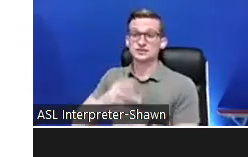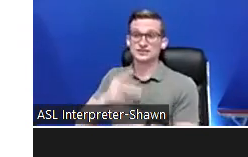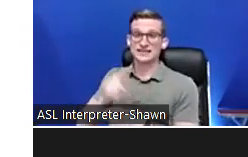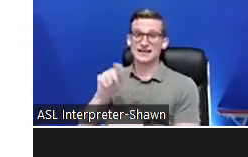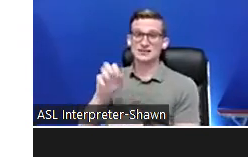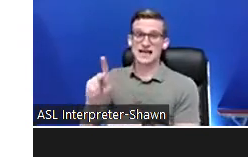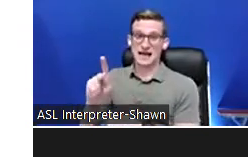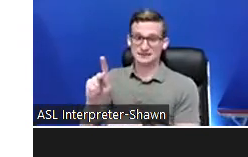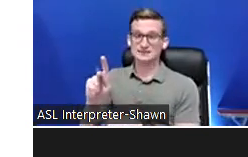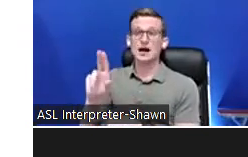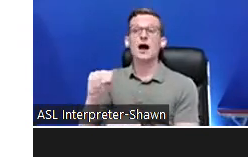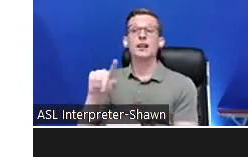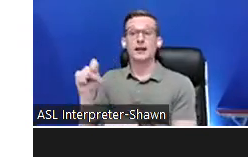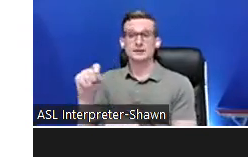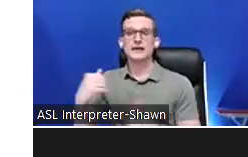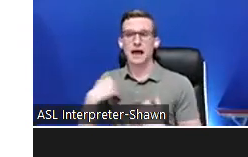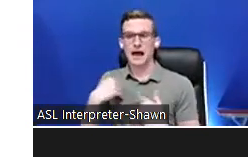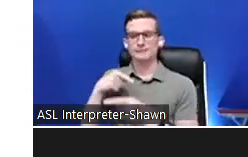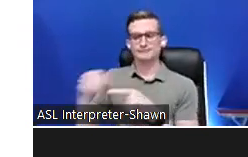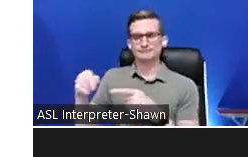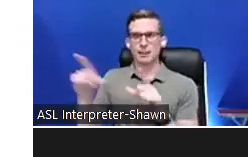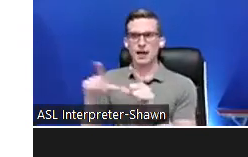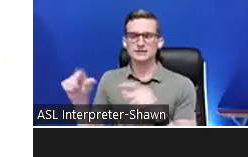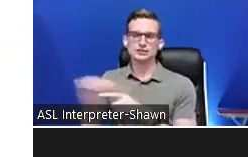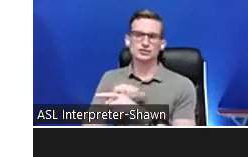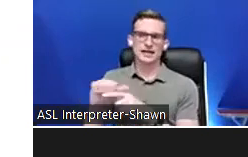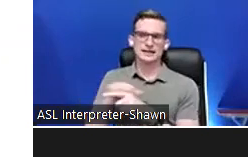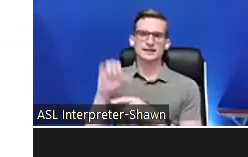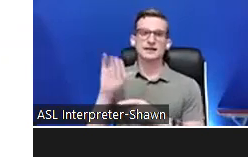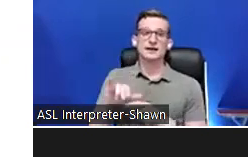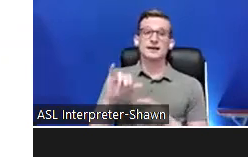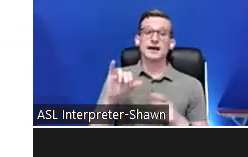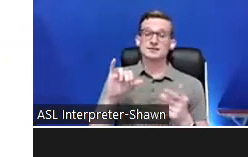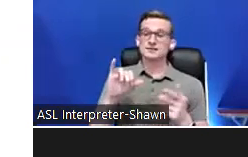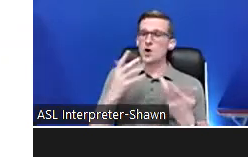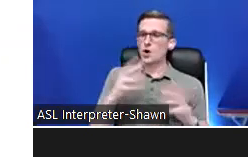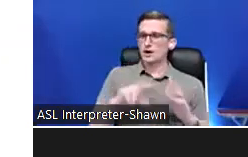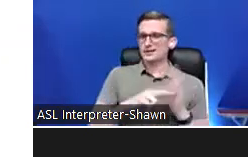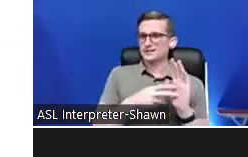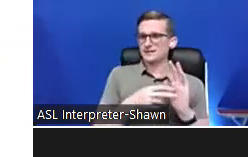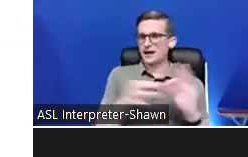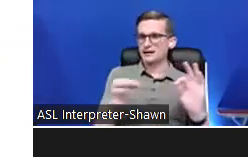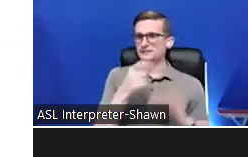care tasks are specifically defined within Chapter 1, and those are